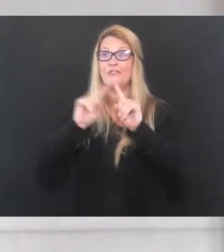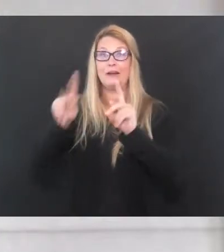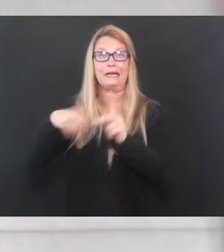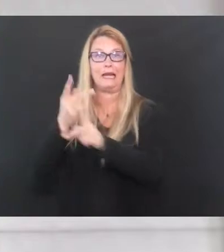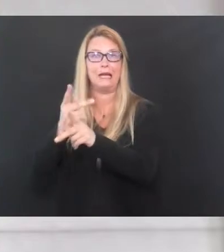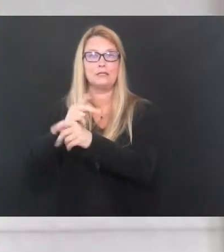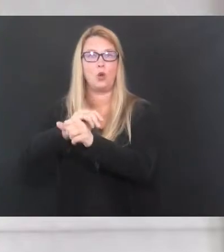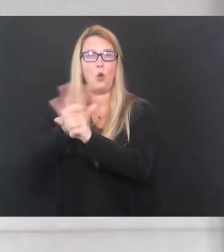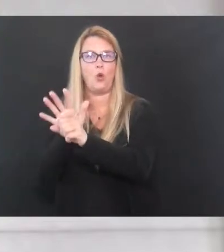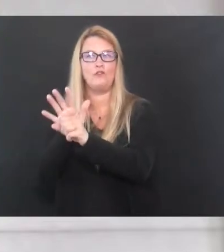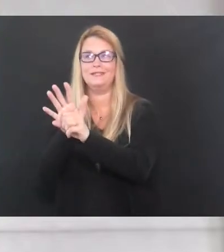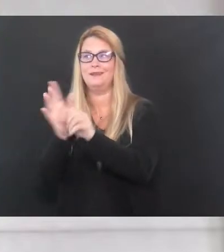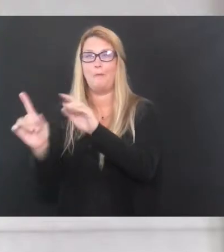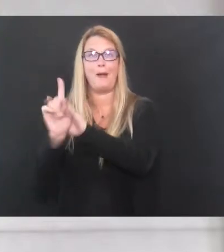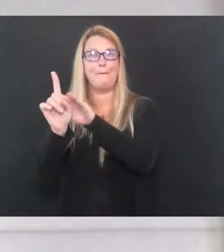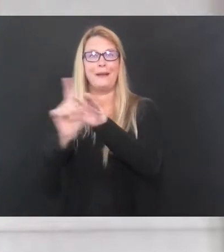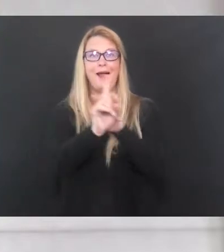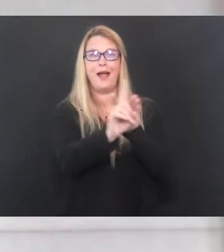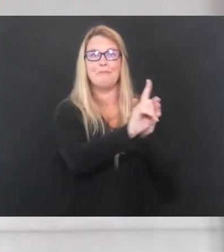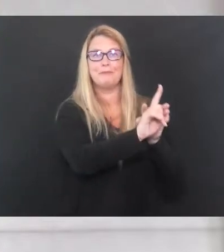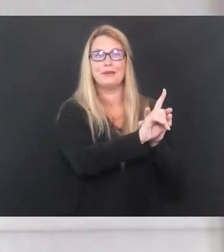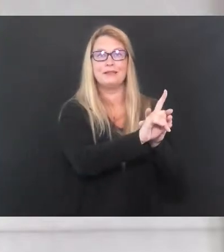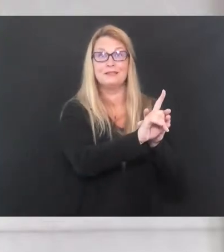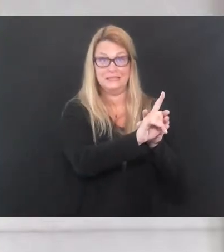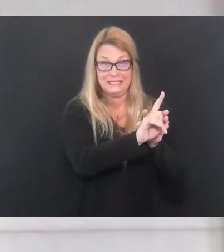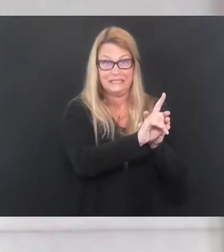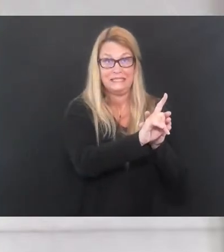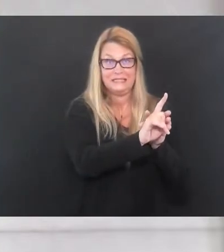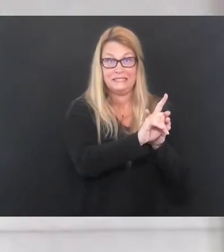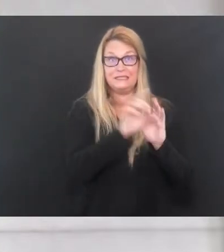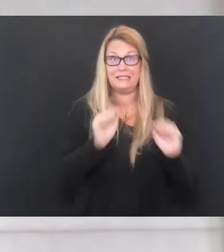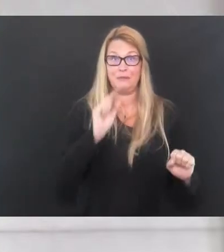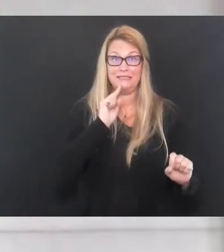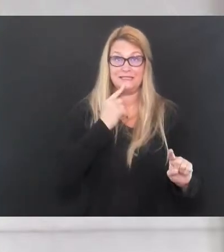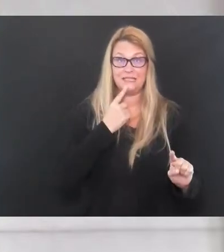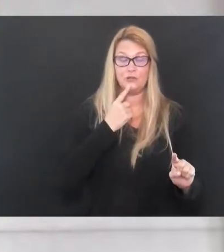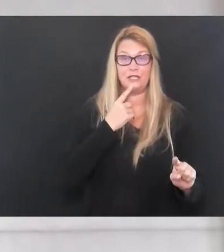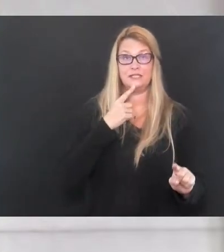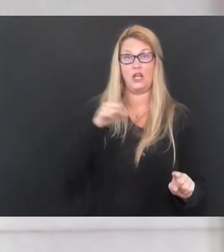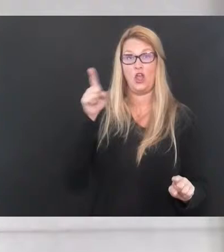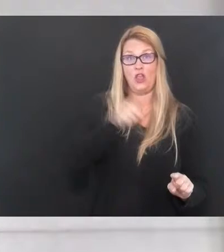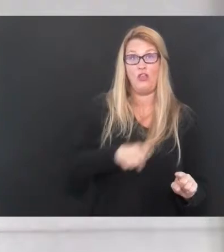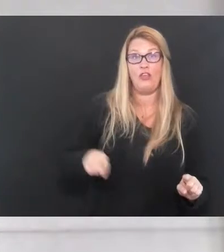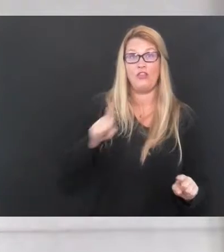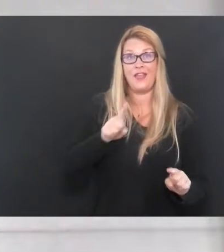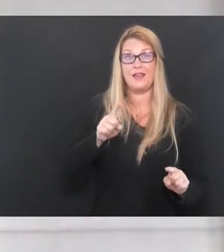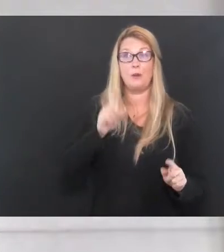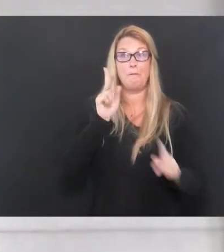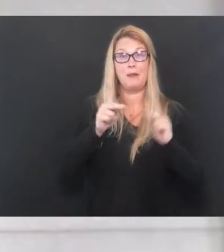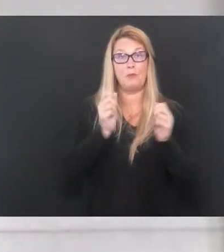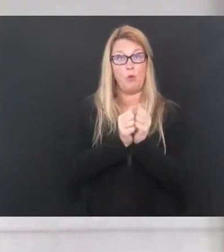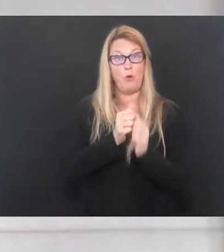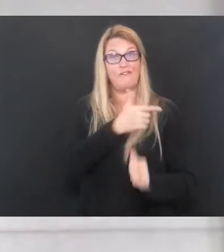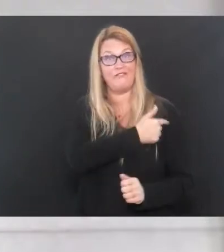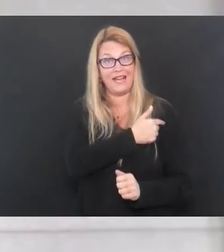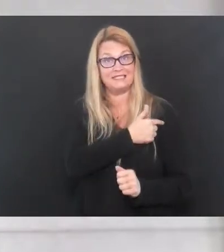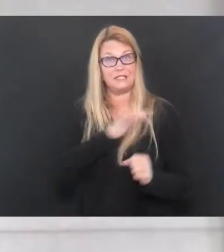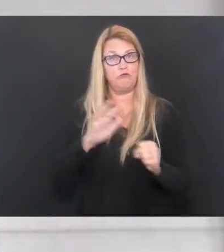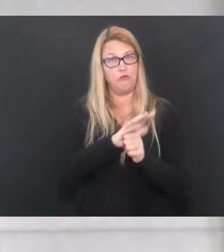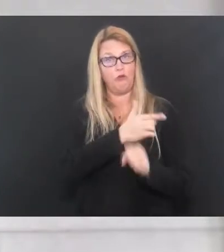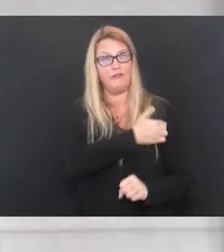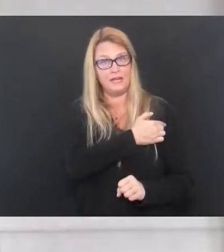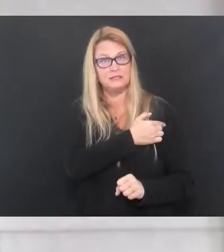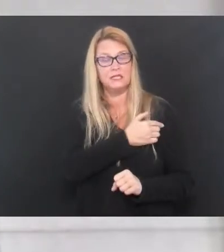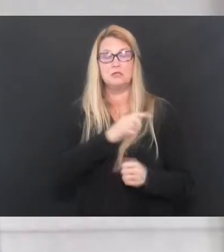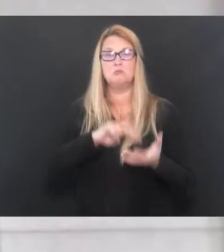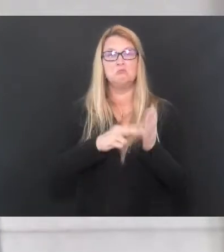to breakthrough cases and so forth. But people who have breakthrough cases are less sick. That's what we've noticed so far. They tend to